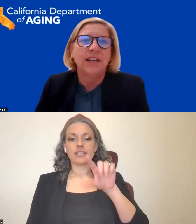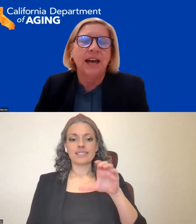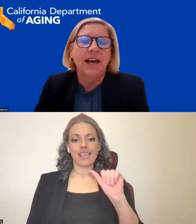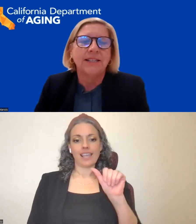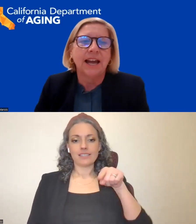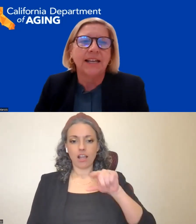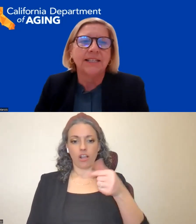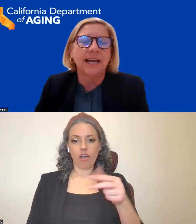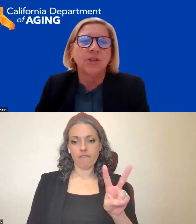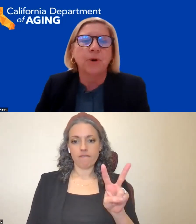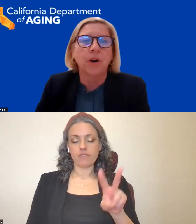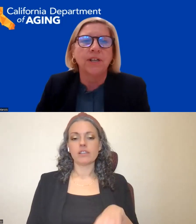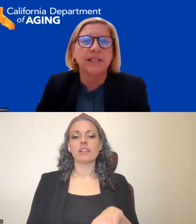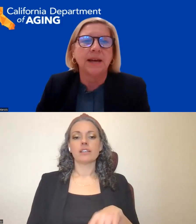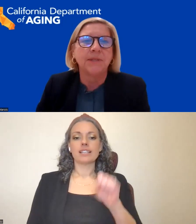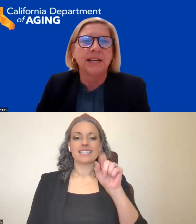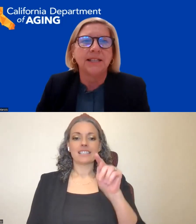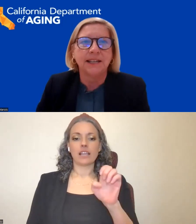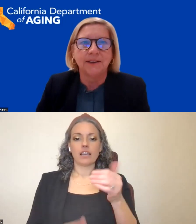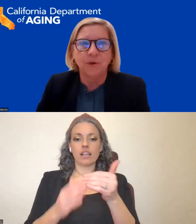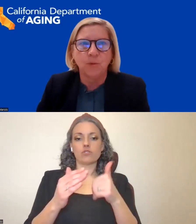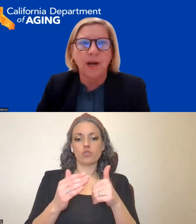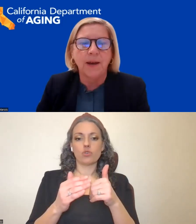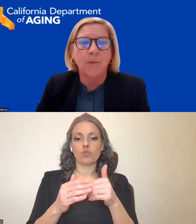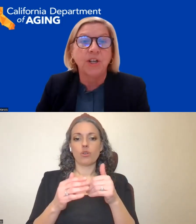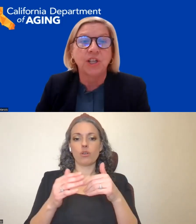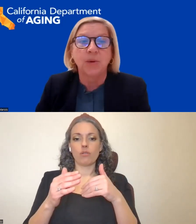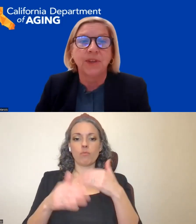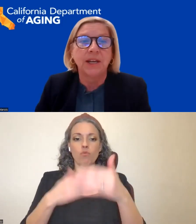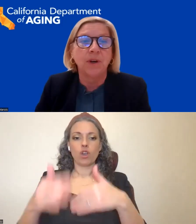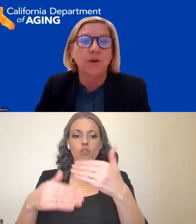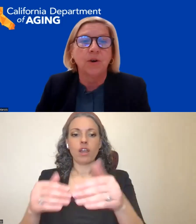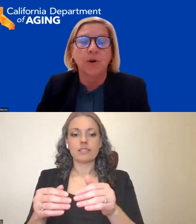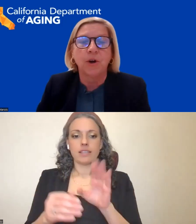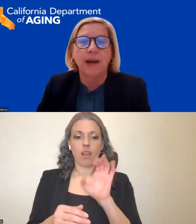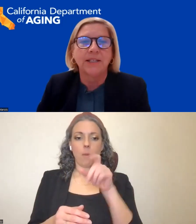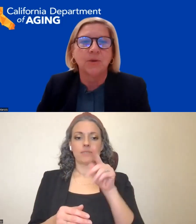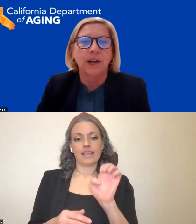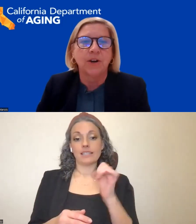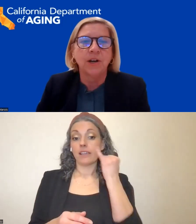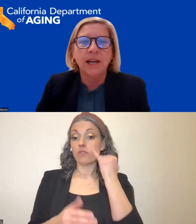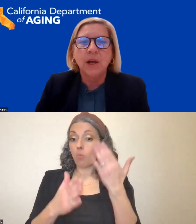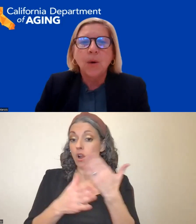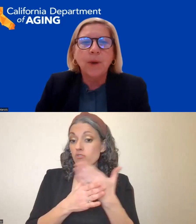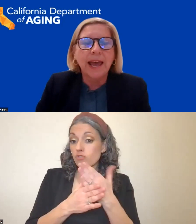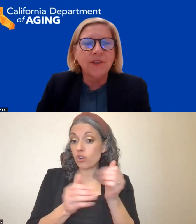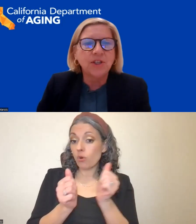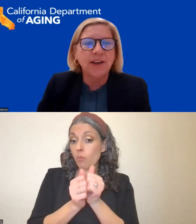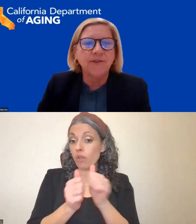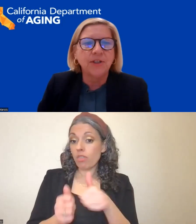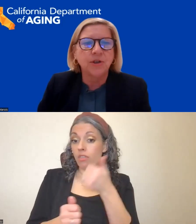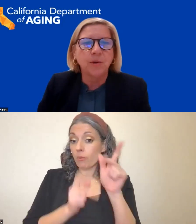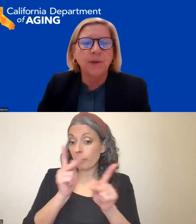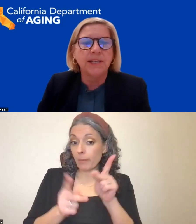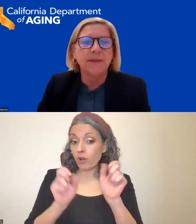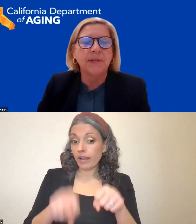mpa.aging.ca.gov site under progress and updates. If you want to share it with anyone or go back to the record, we have the